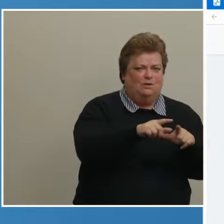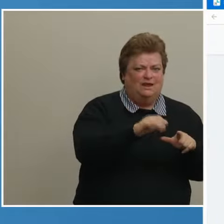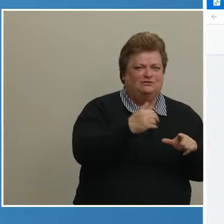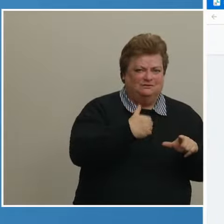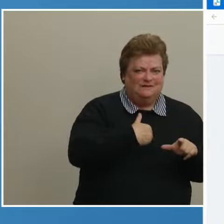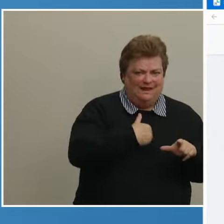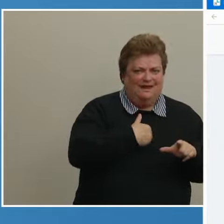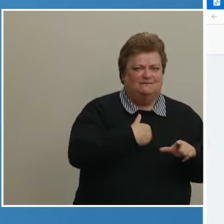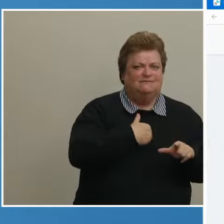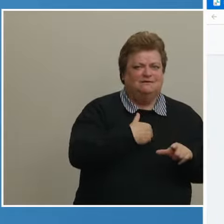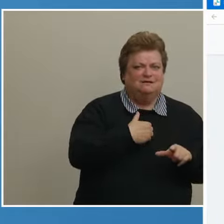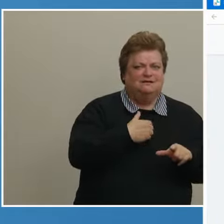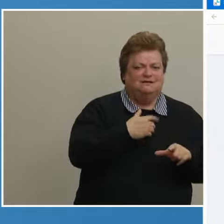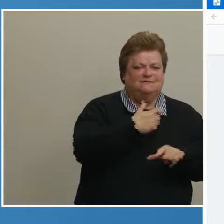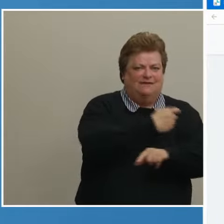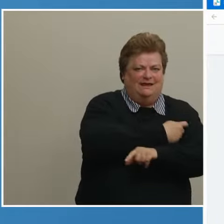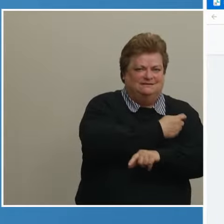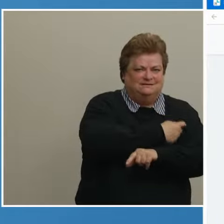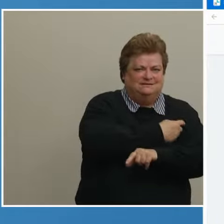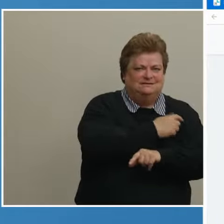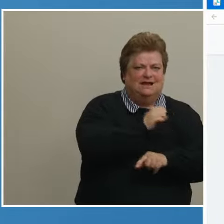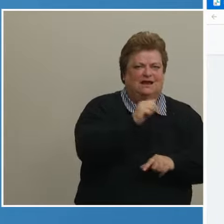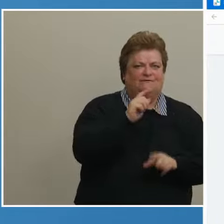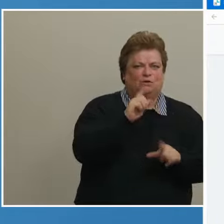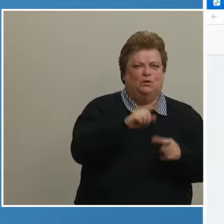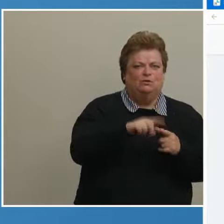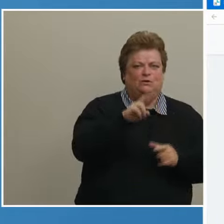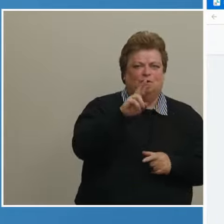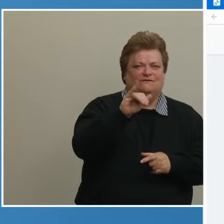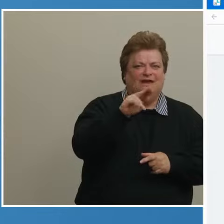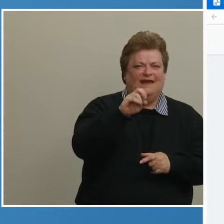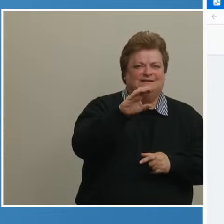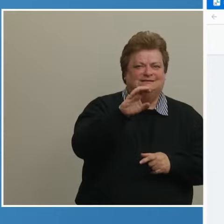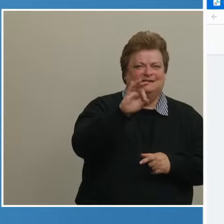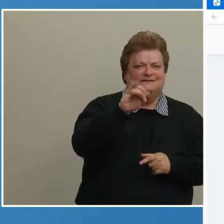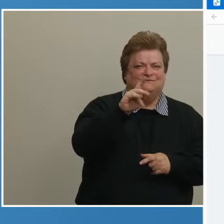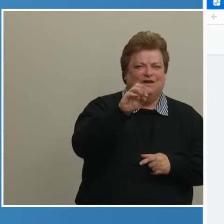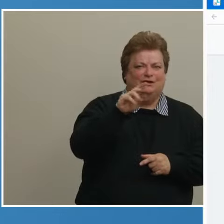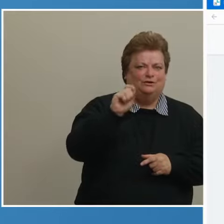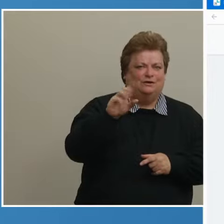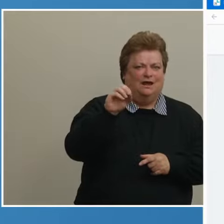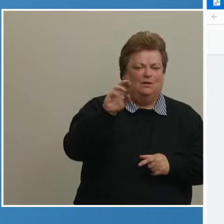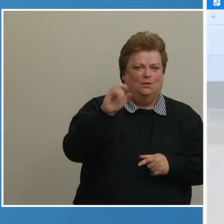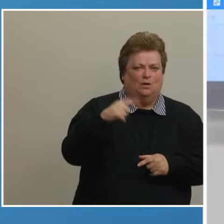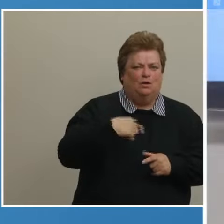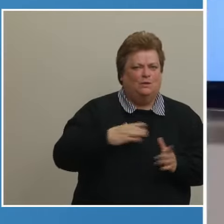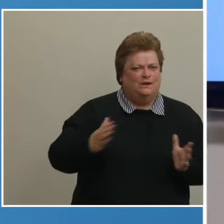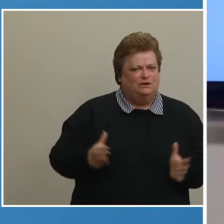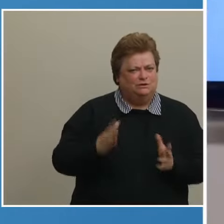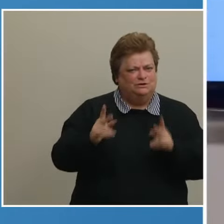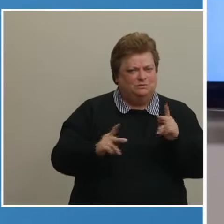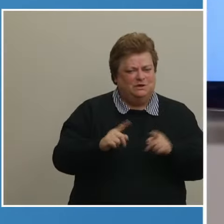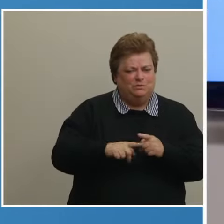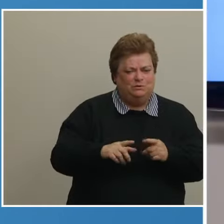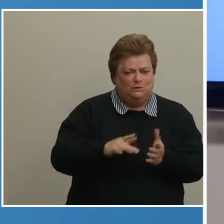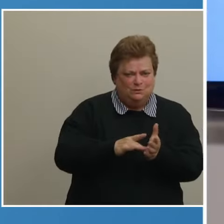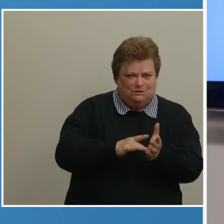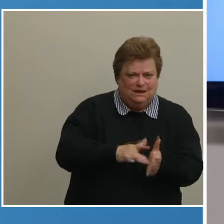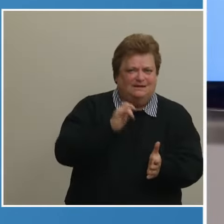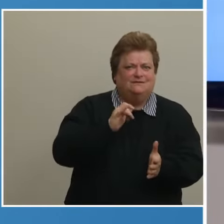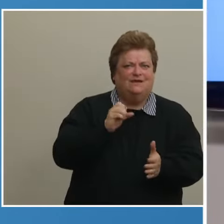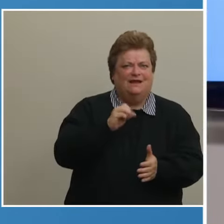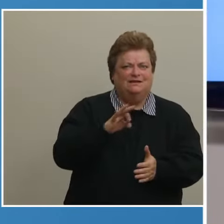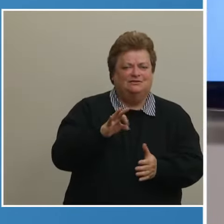vaccine in stock at vaccinefinder.org. We encourage residents to take advantage of the first opportunity to